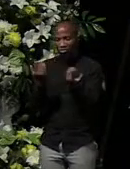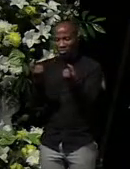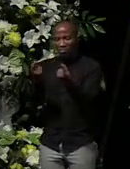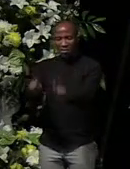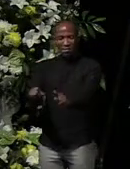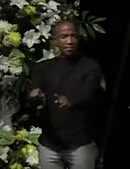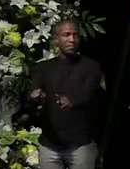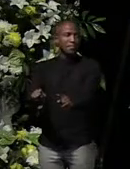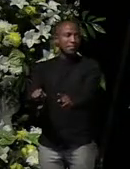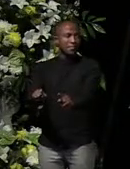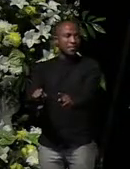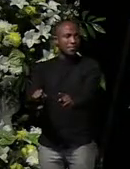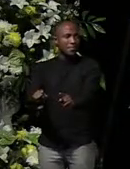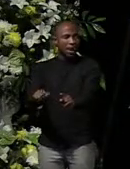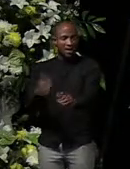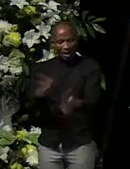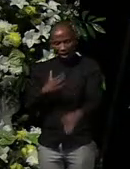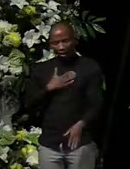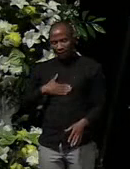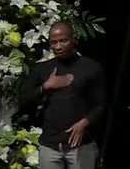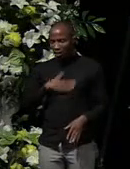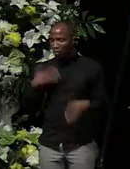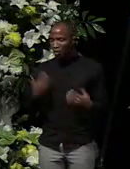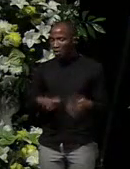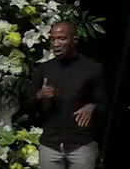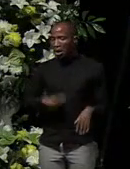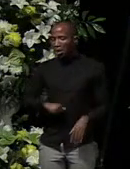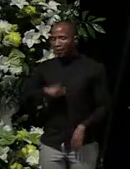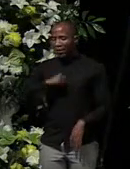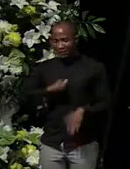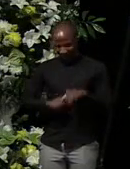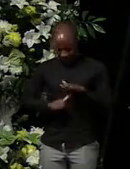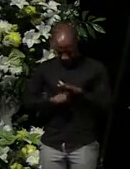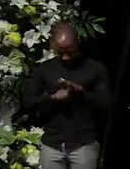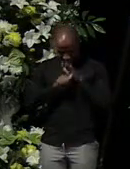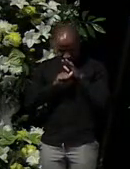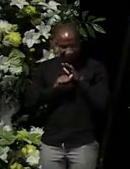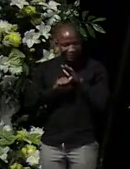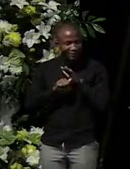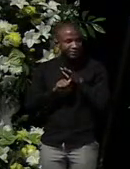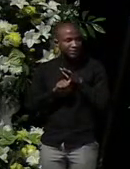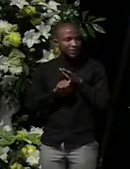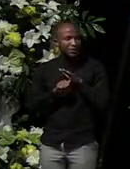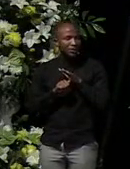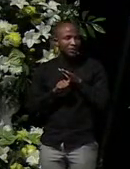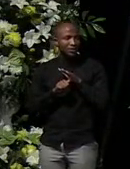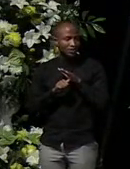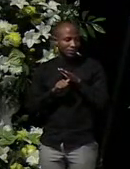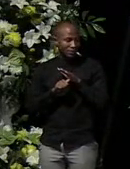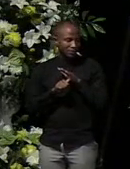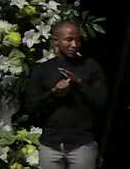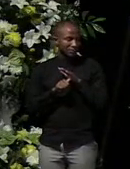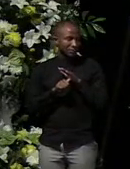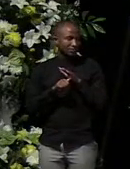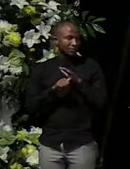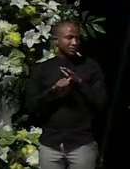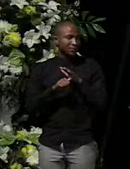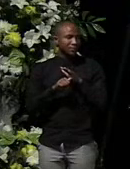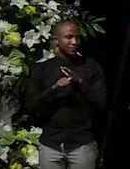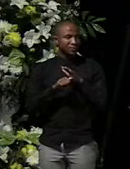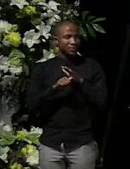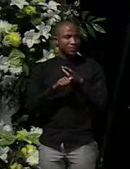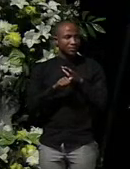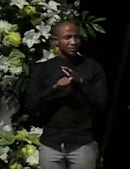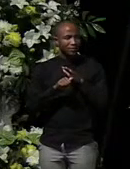really particularly I feel important you know Premier did and many of the people sitting there and I'm